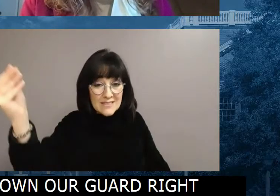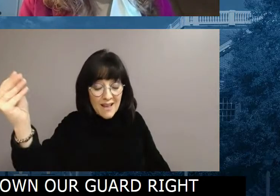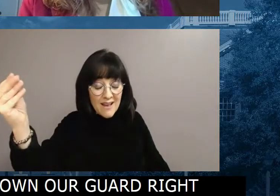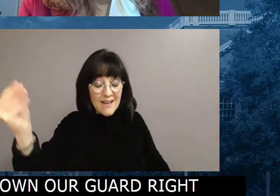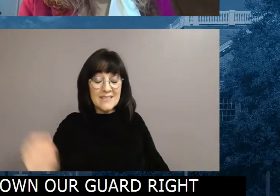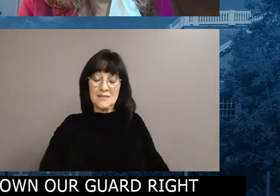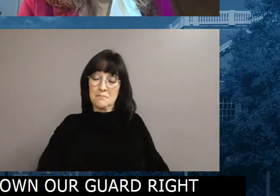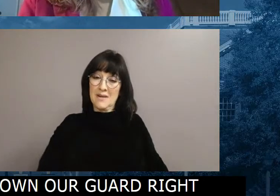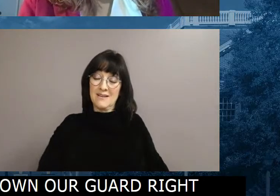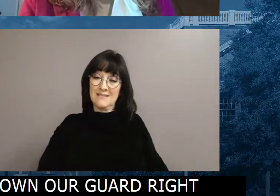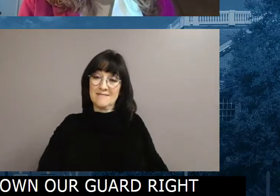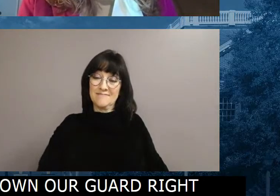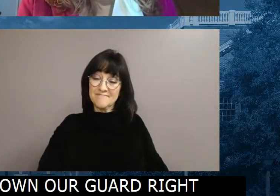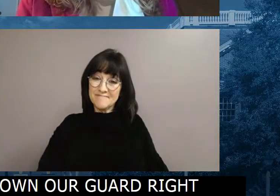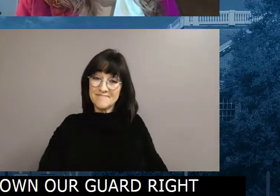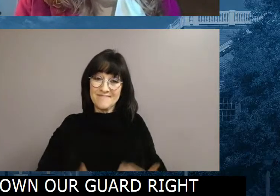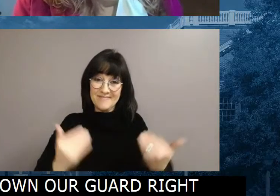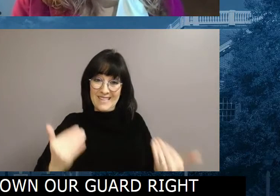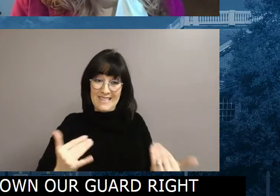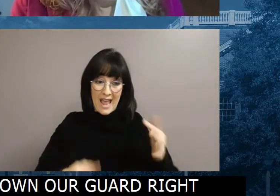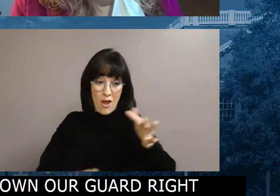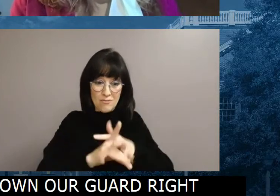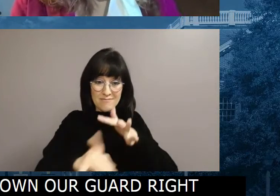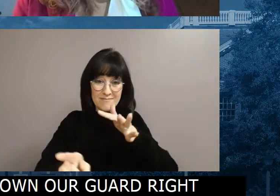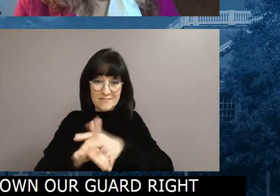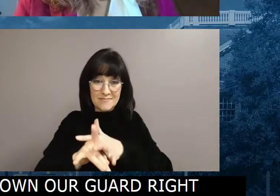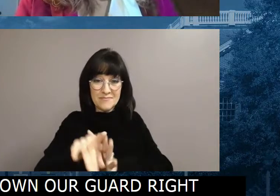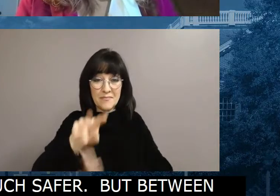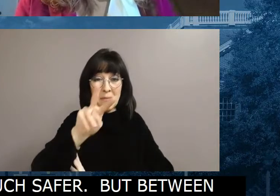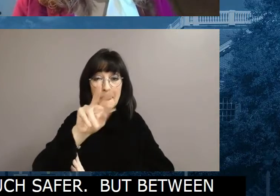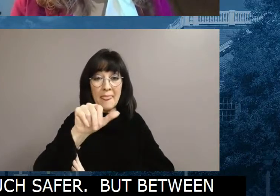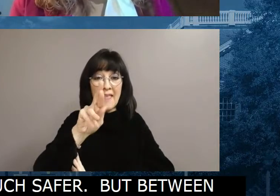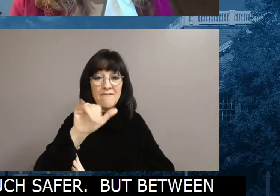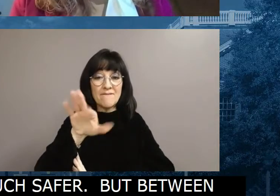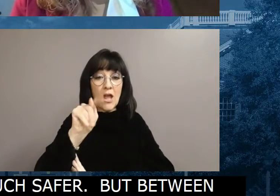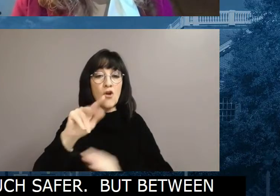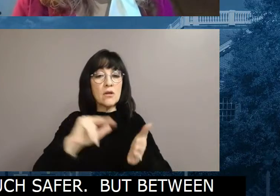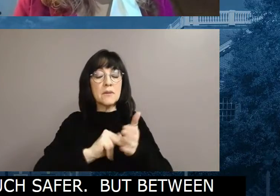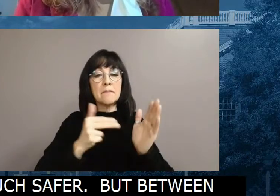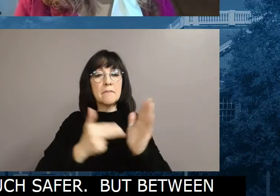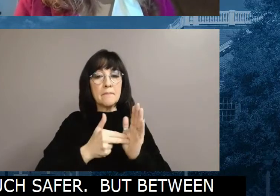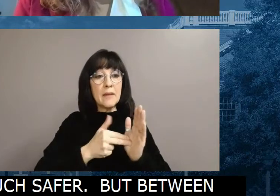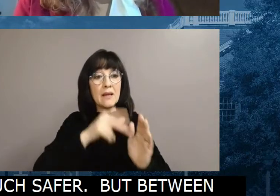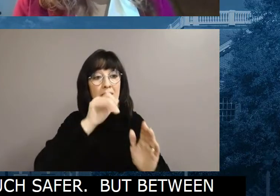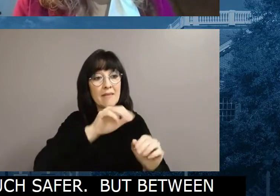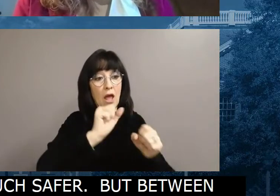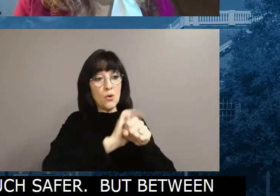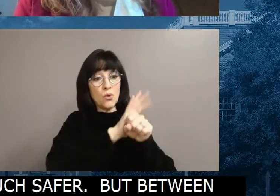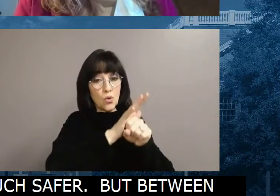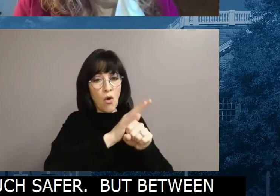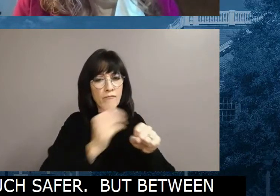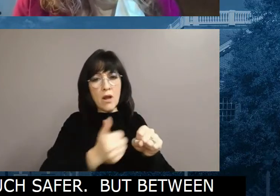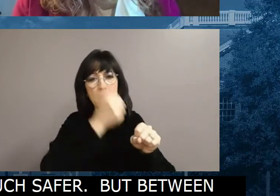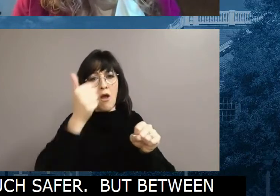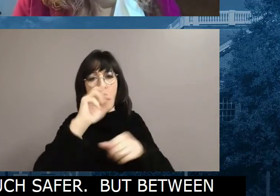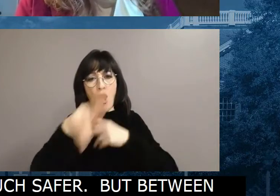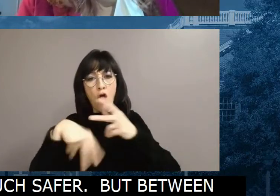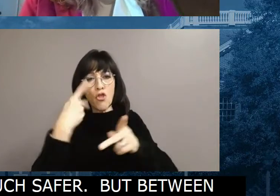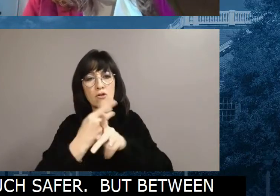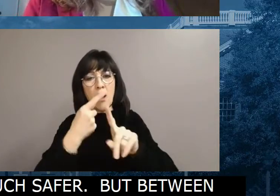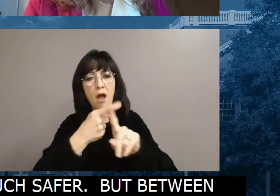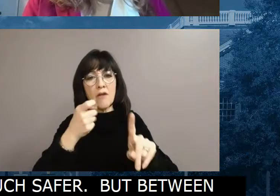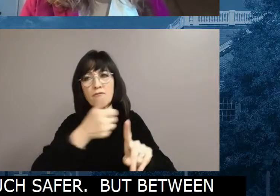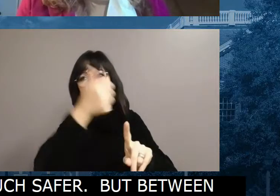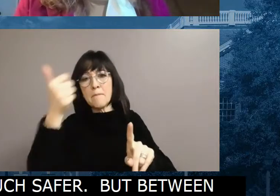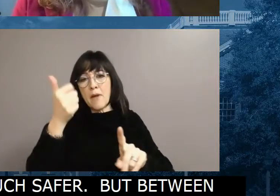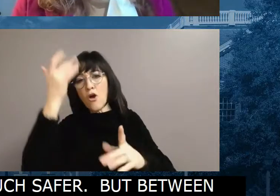variants and just that feeling that we all have where we want to let down our guard, it's just complicating things